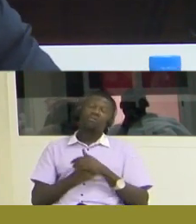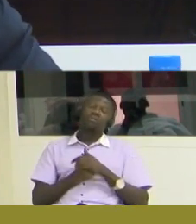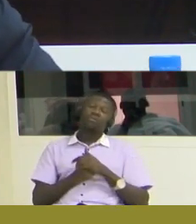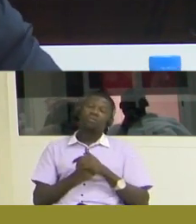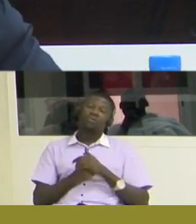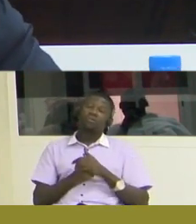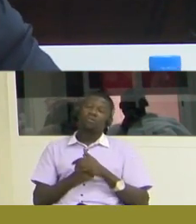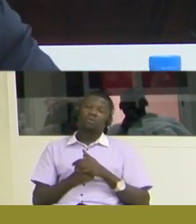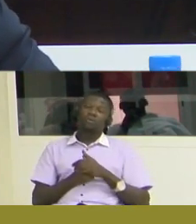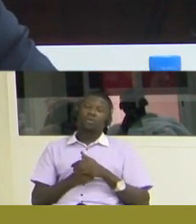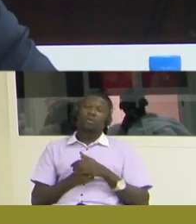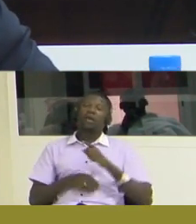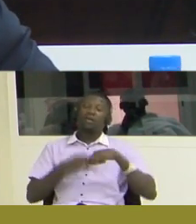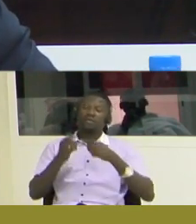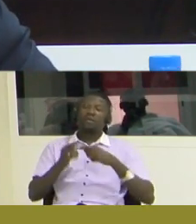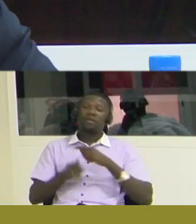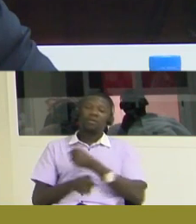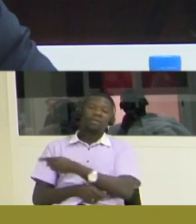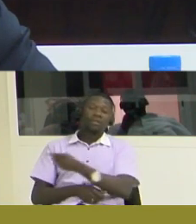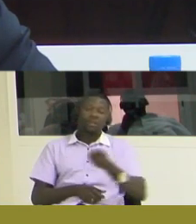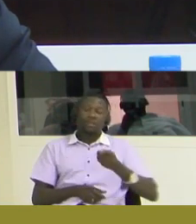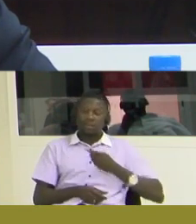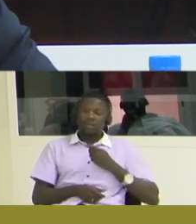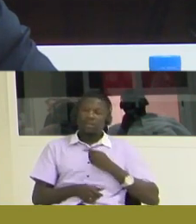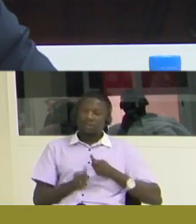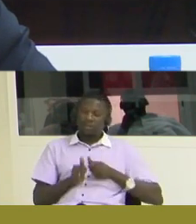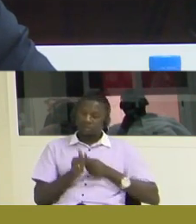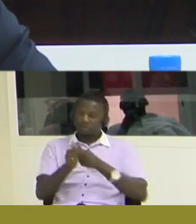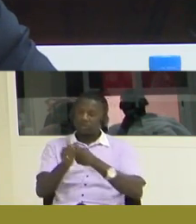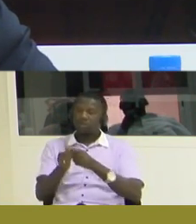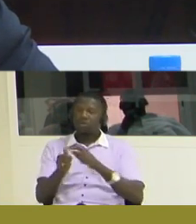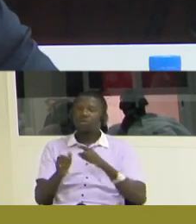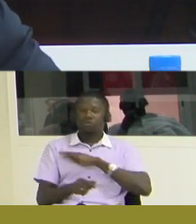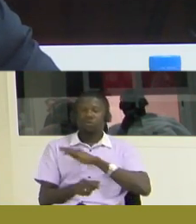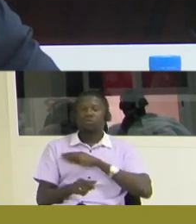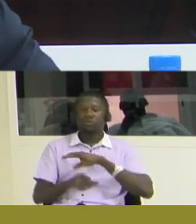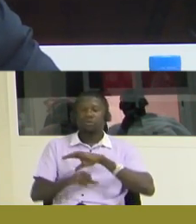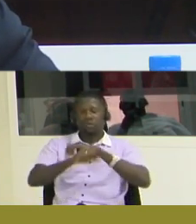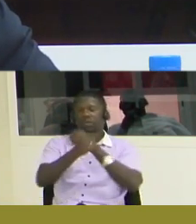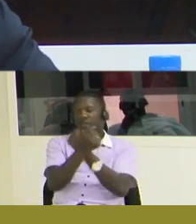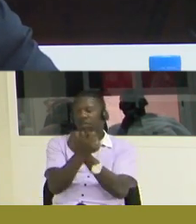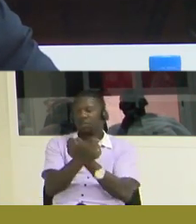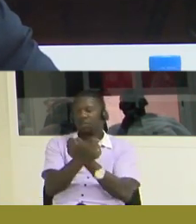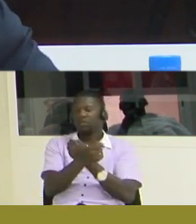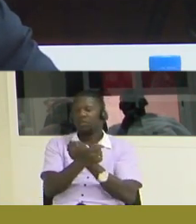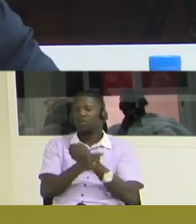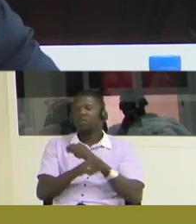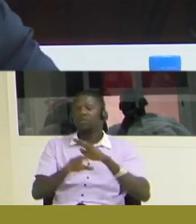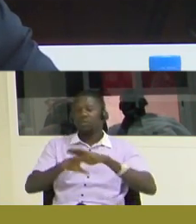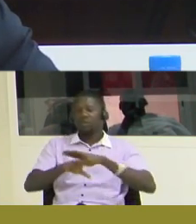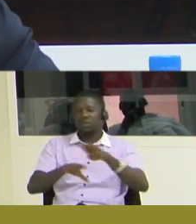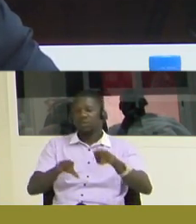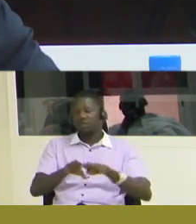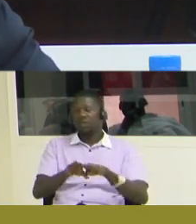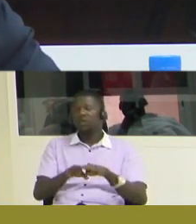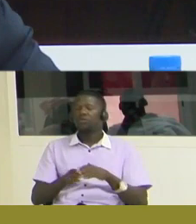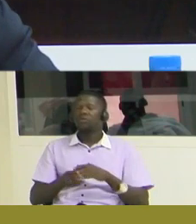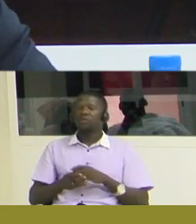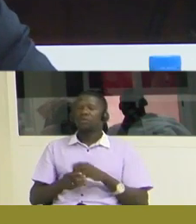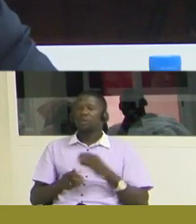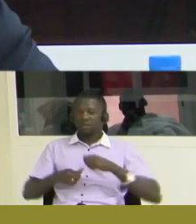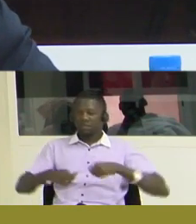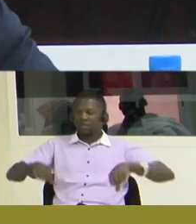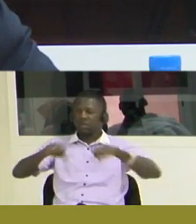there at least were also arrested downstairs and around the